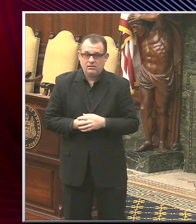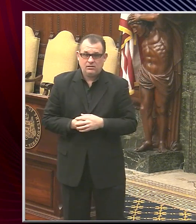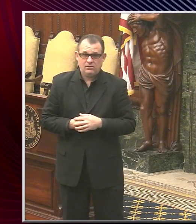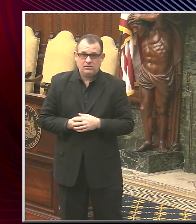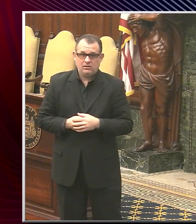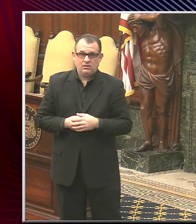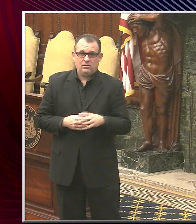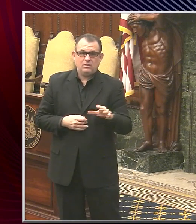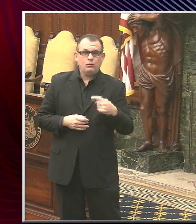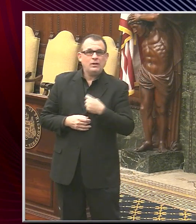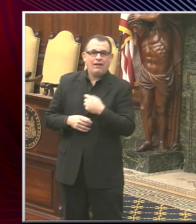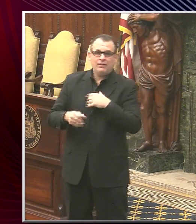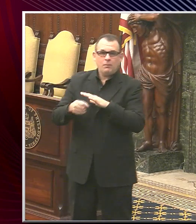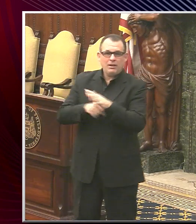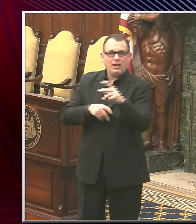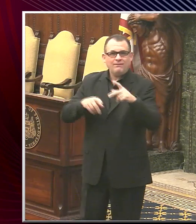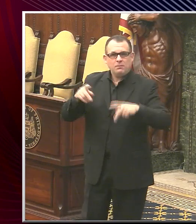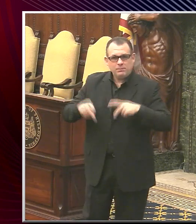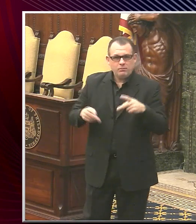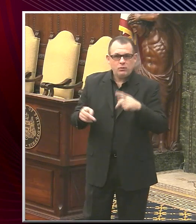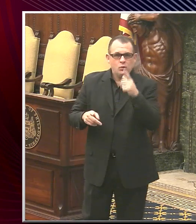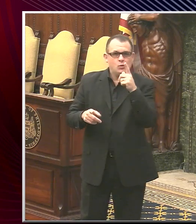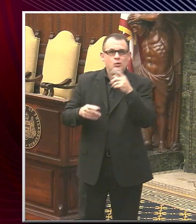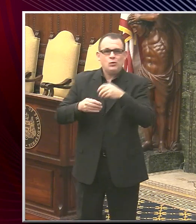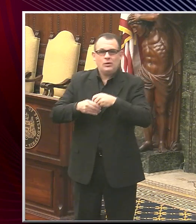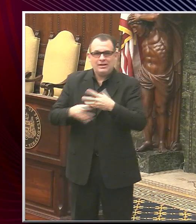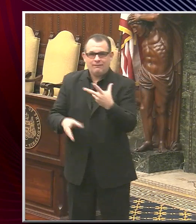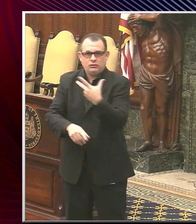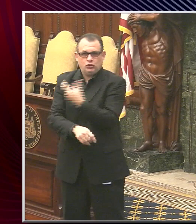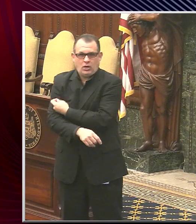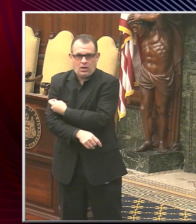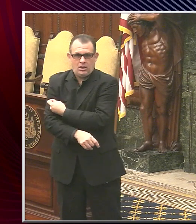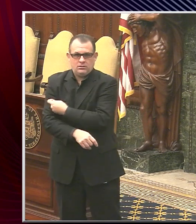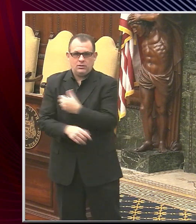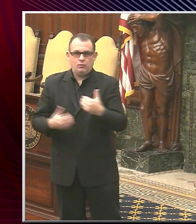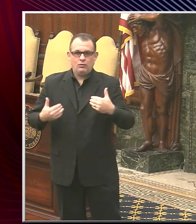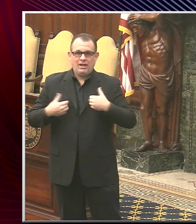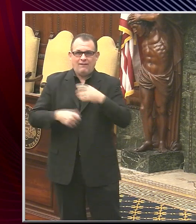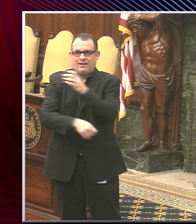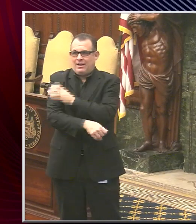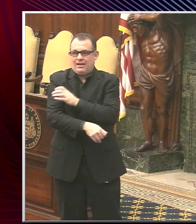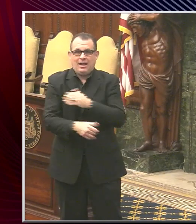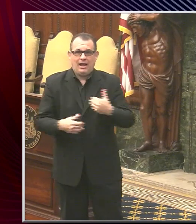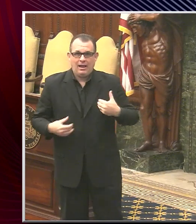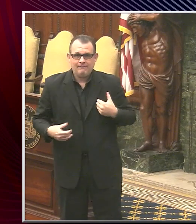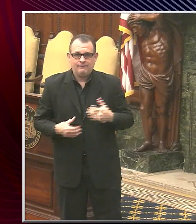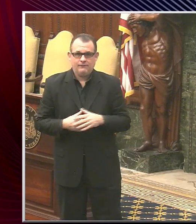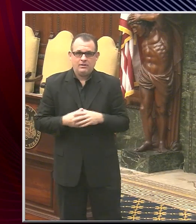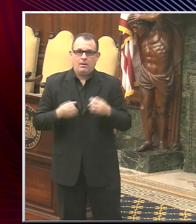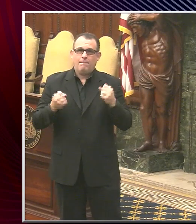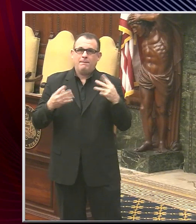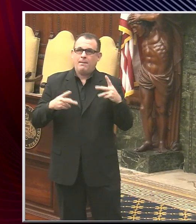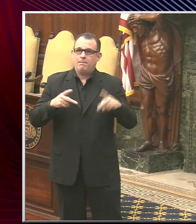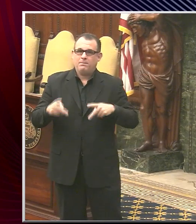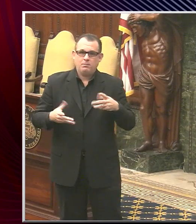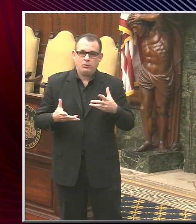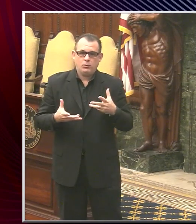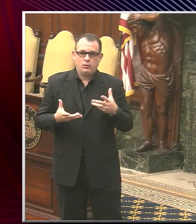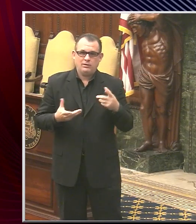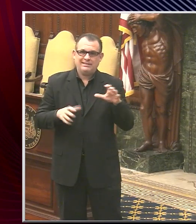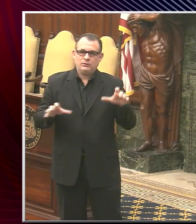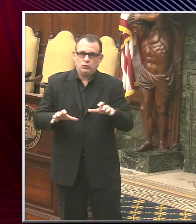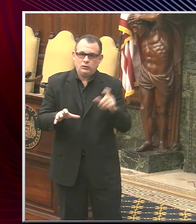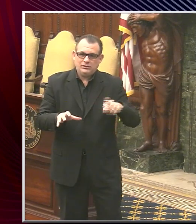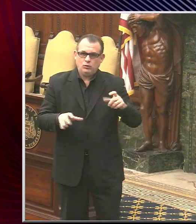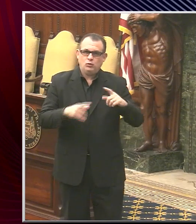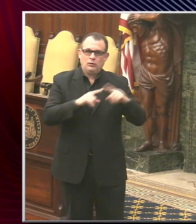of people who will deliver the vaccine. When you have a vaccination clinic, there's many more people you need to do various other sorts of tests than